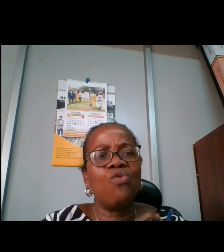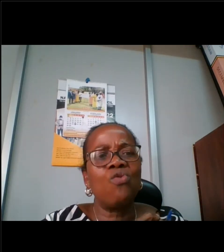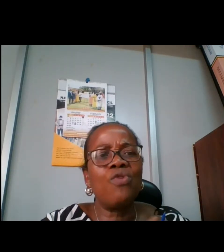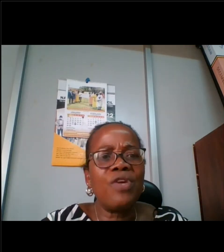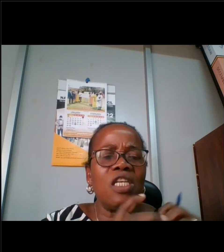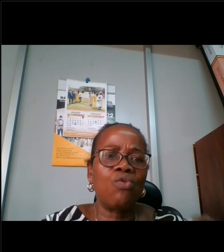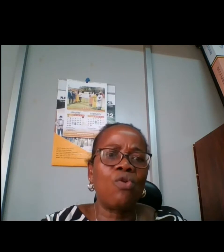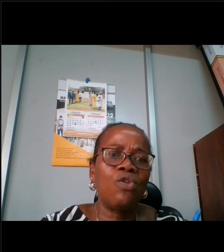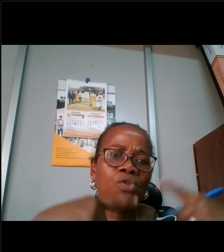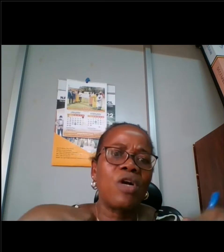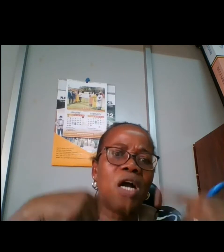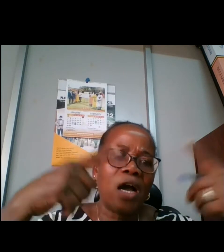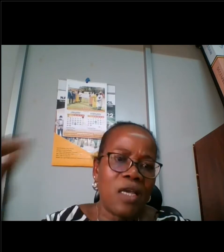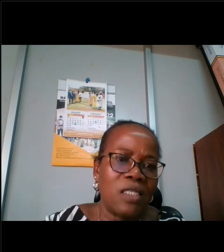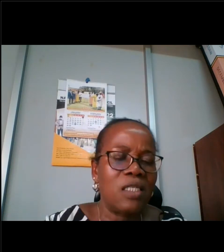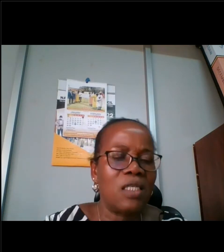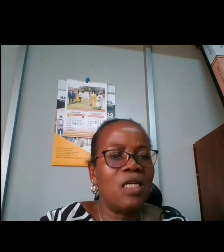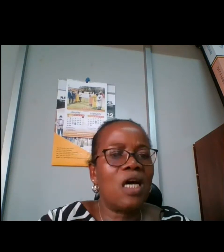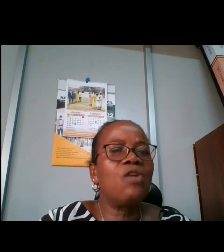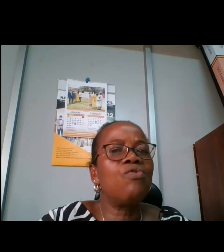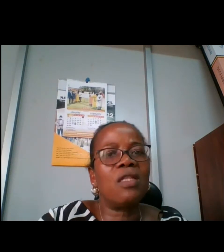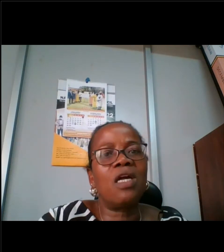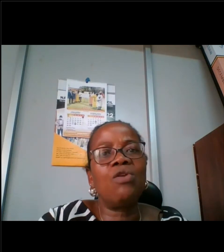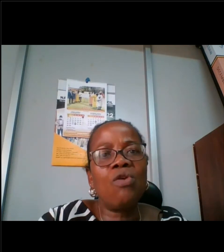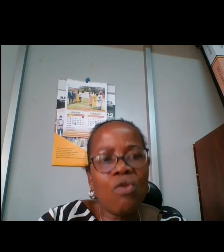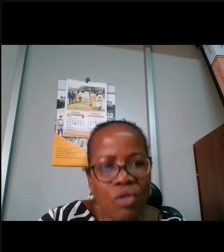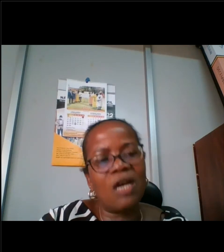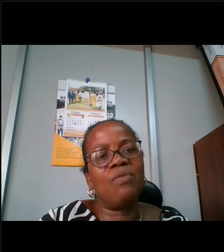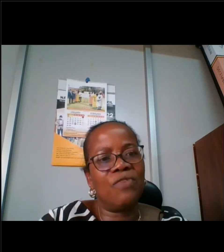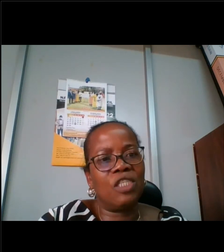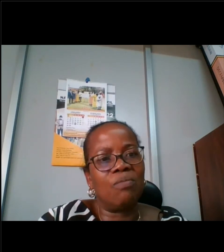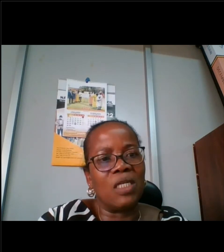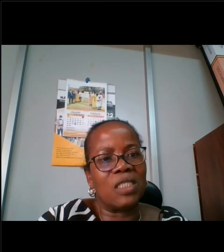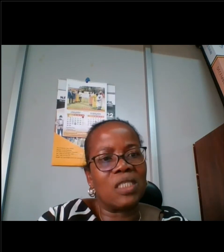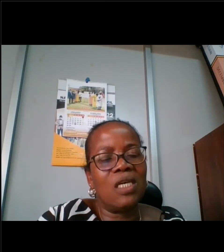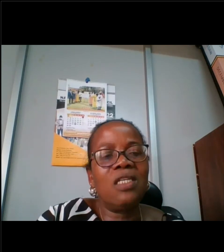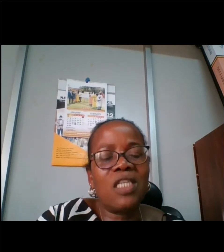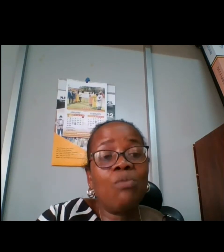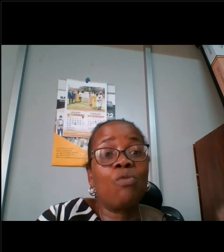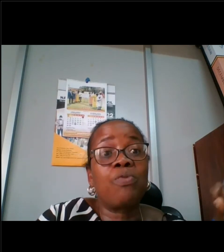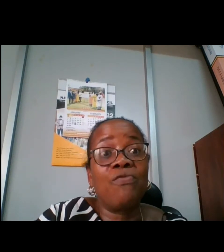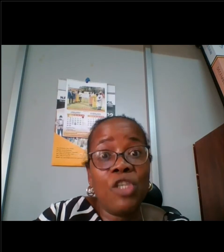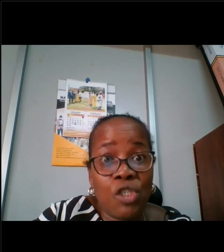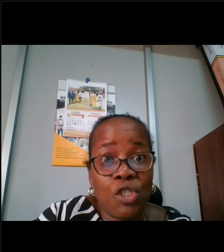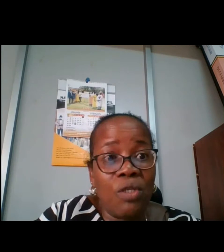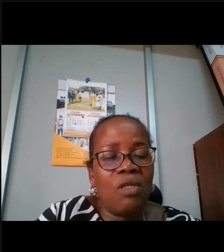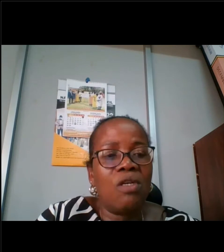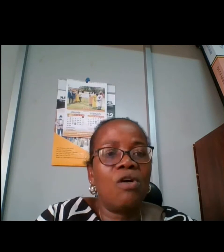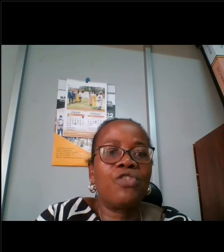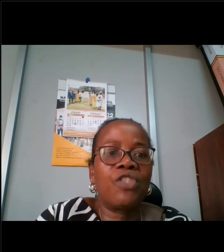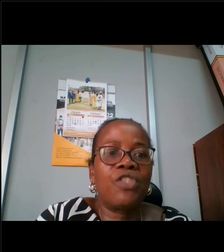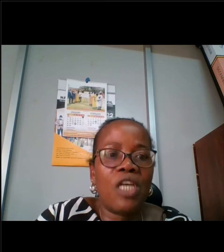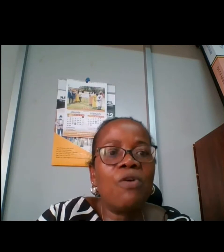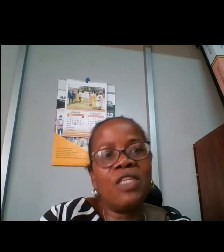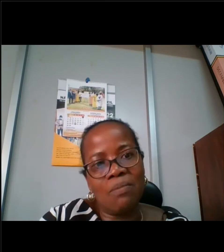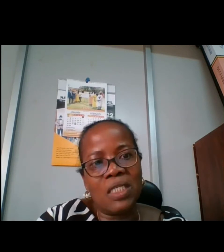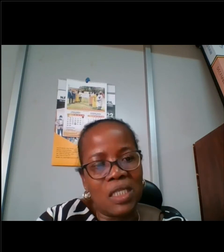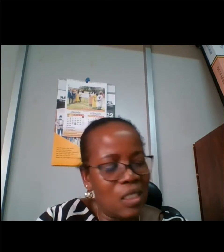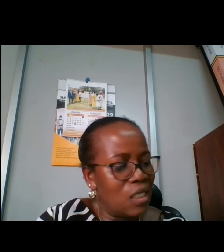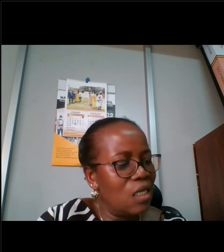So we really need to also go ahead and look at the long-term investments in terms of prevention of some